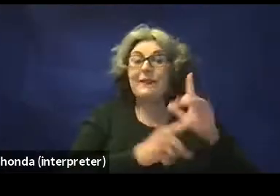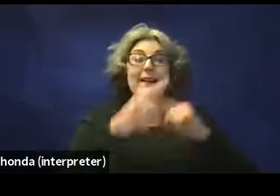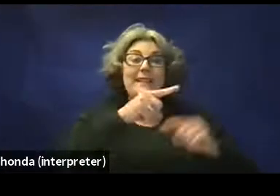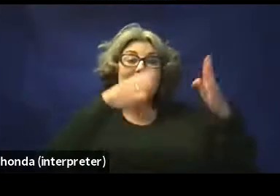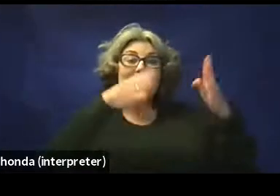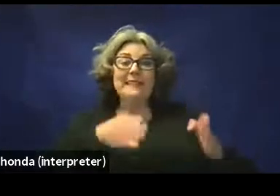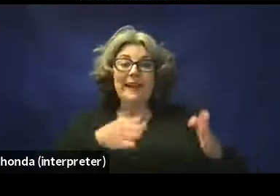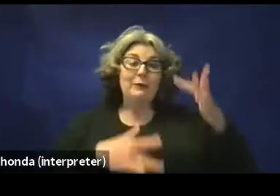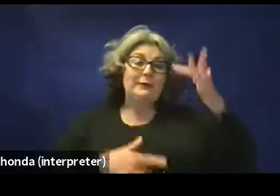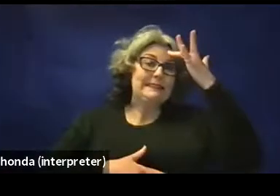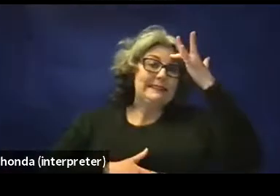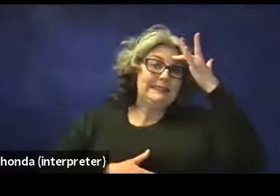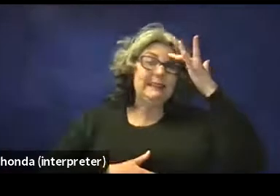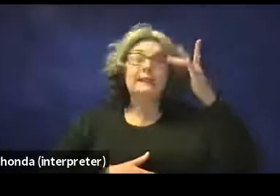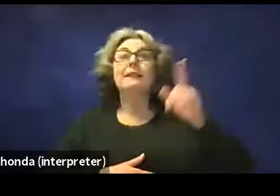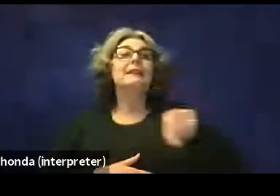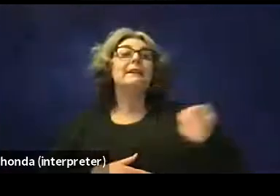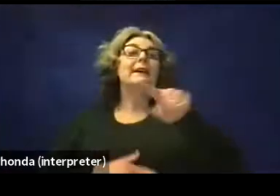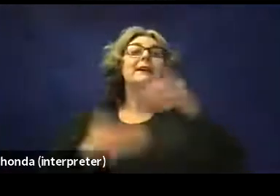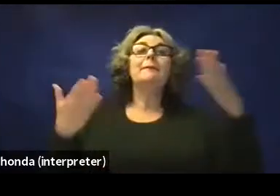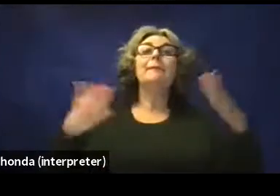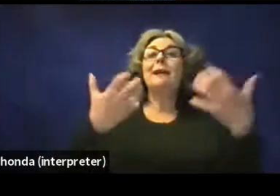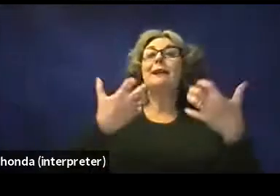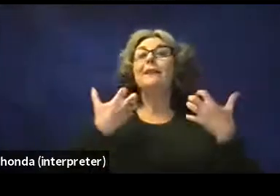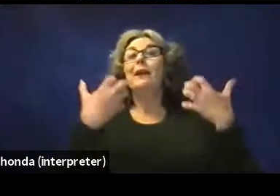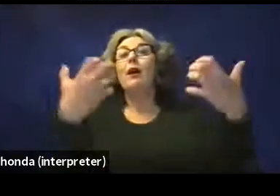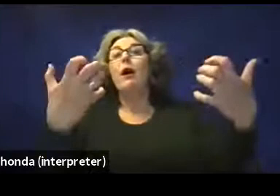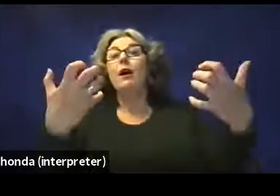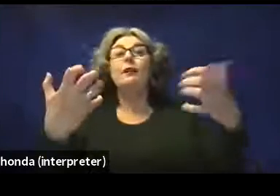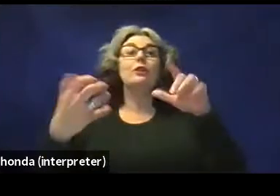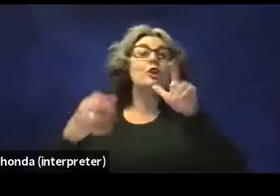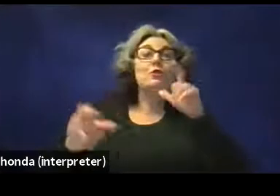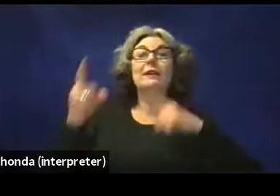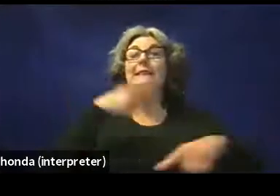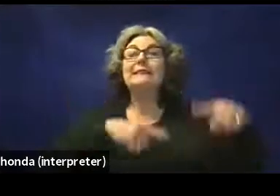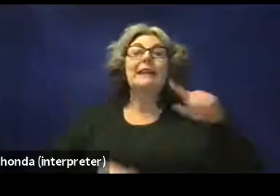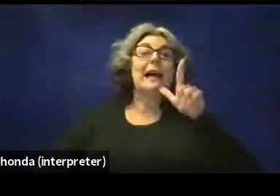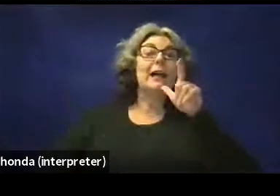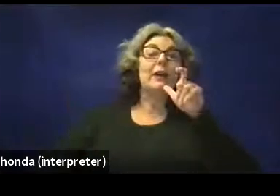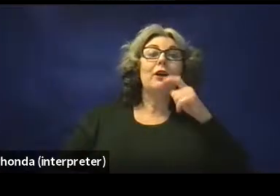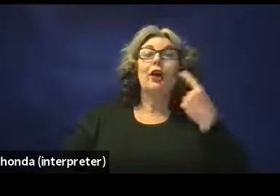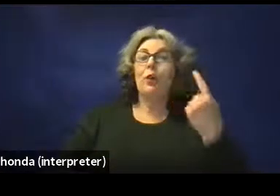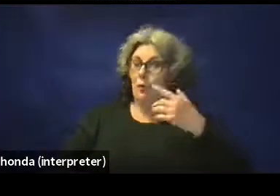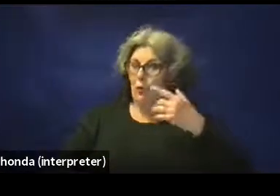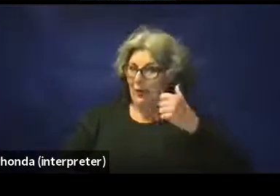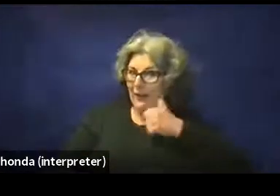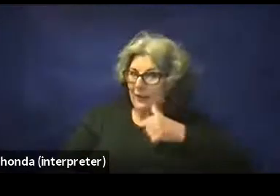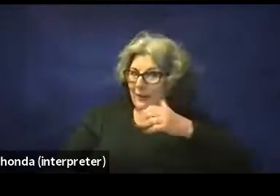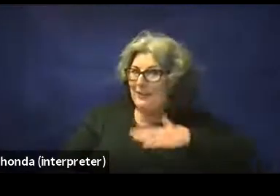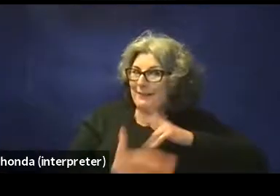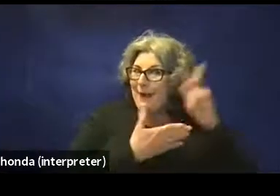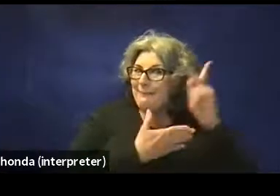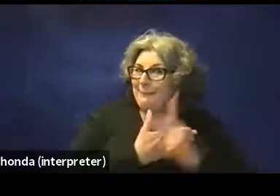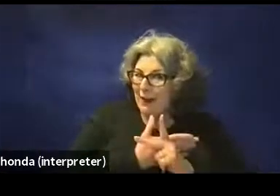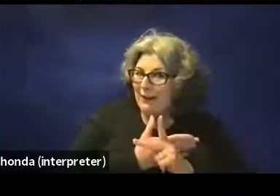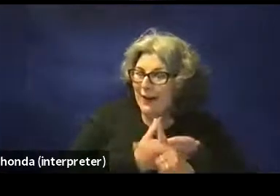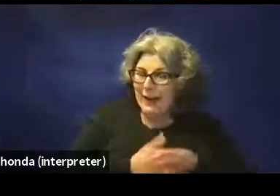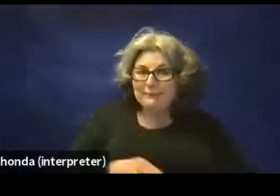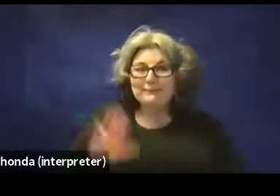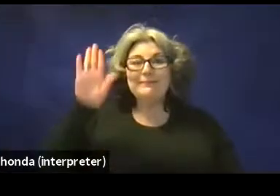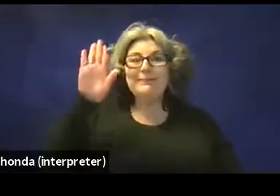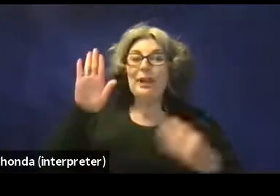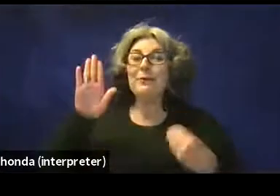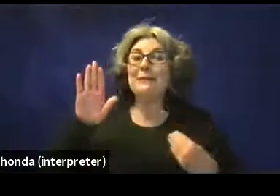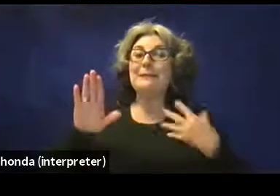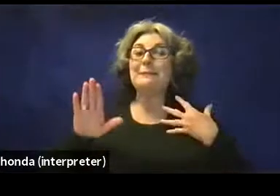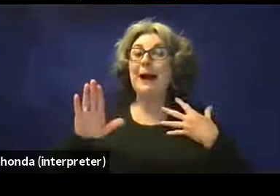was sick. And they said, is there anybody in the audience who can sign? And it was one of the girls in my program who was